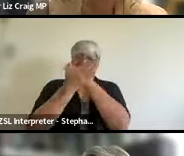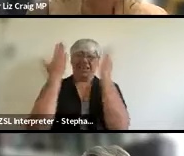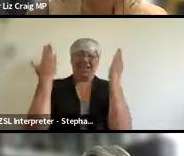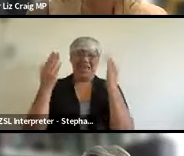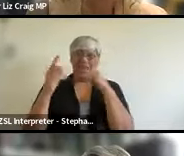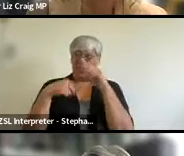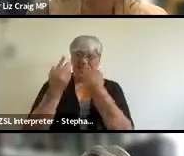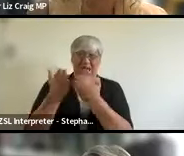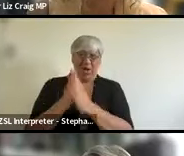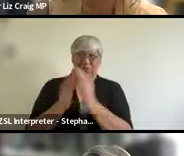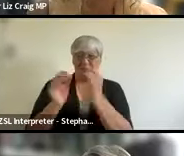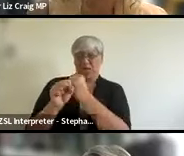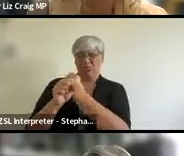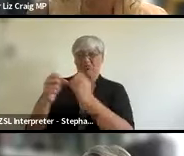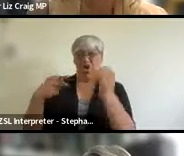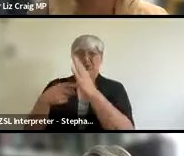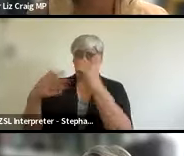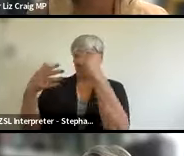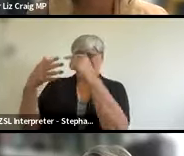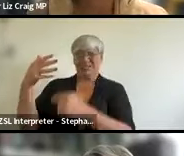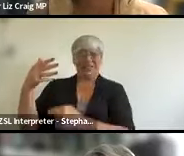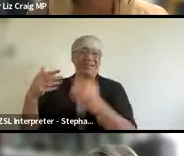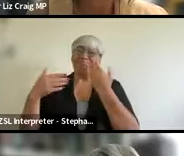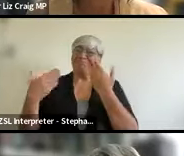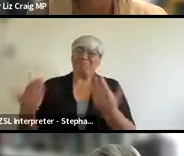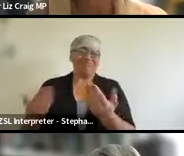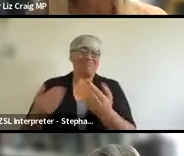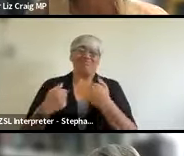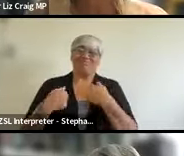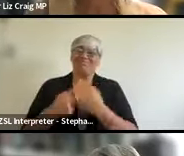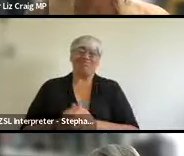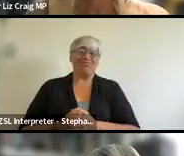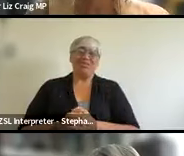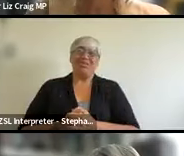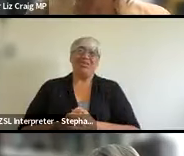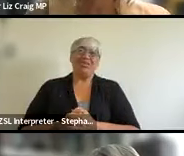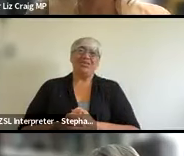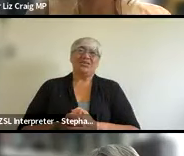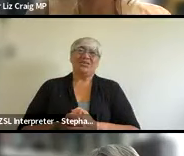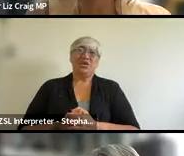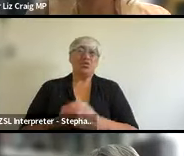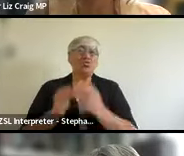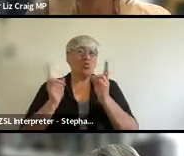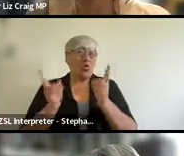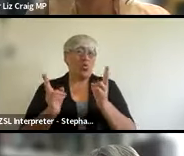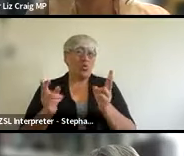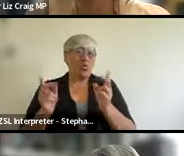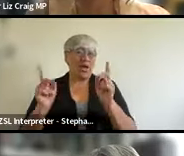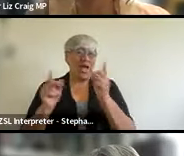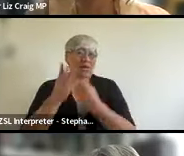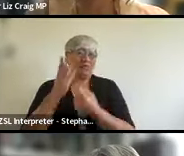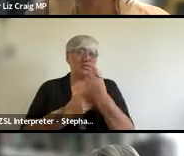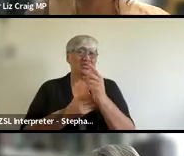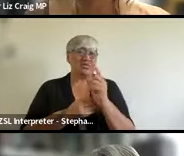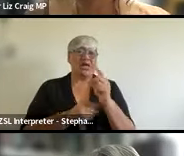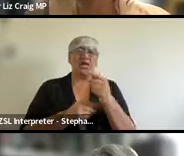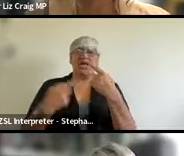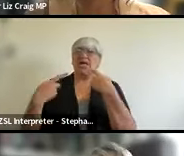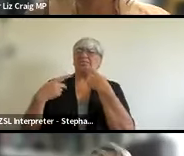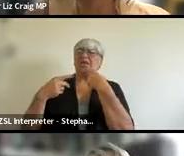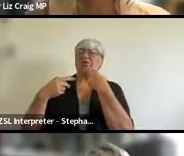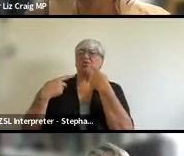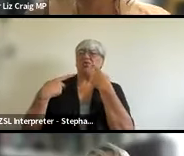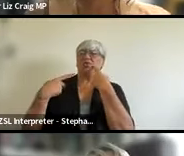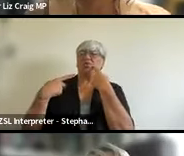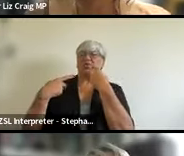should prioritise it. What usually happens is that they go after the biggest number of people that will